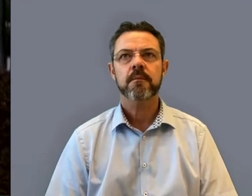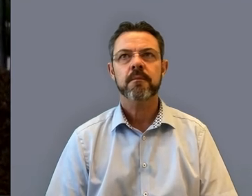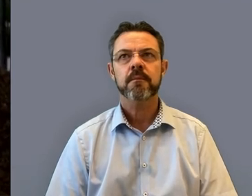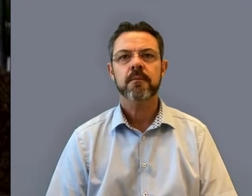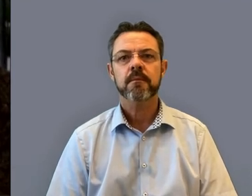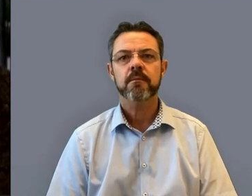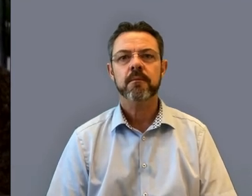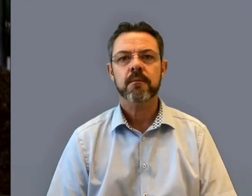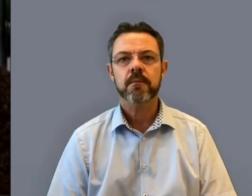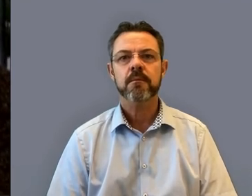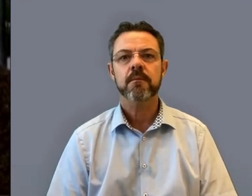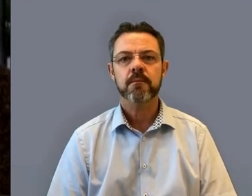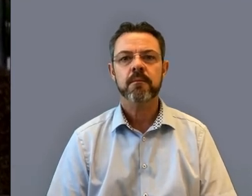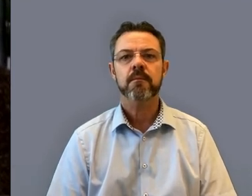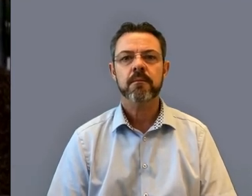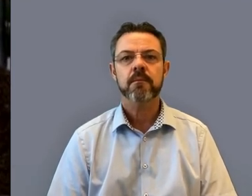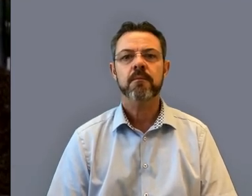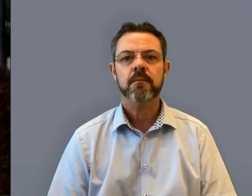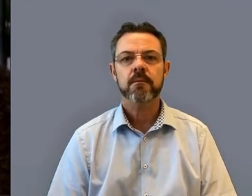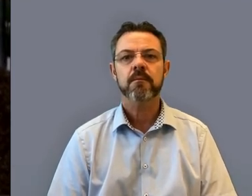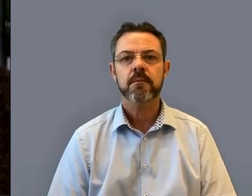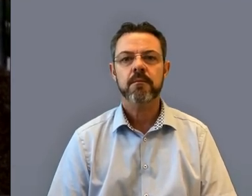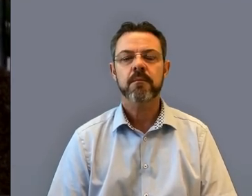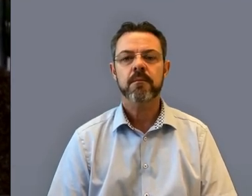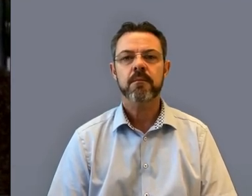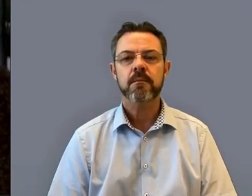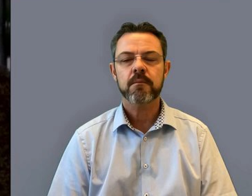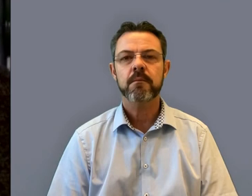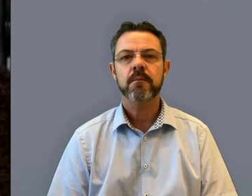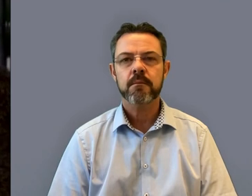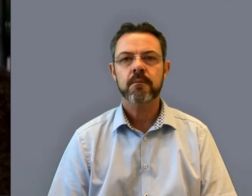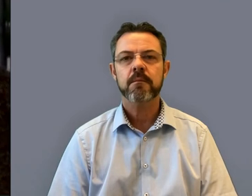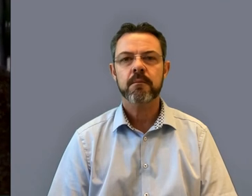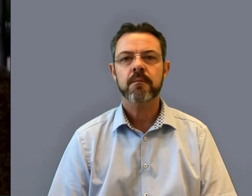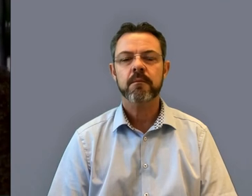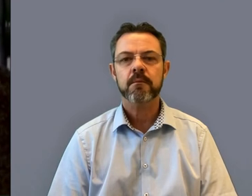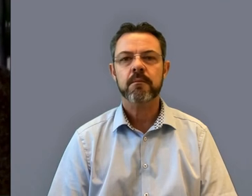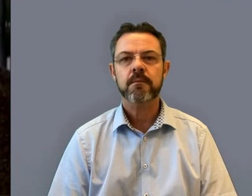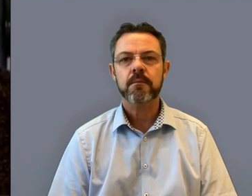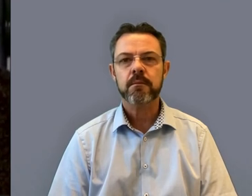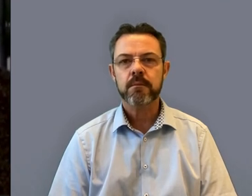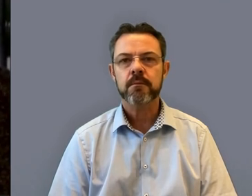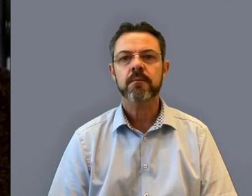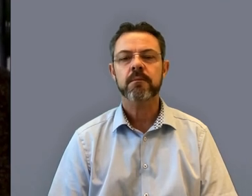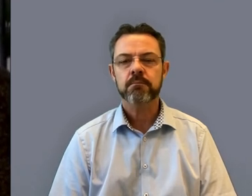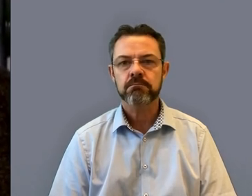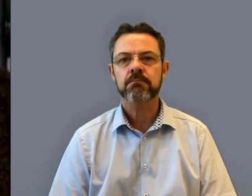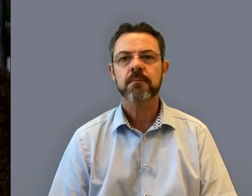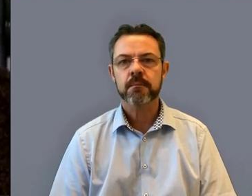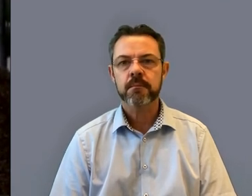actually good applied modeling work that you can do in industry. So I wanted to give it another shot.